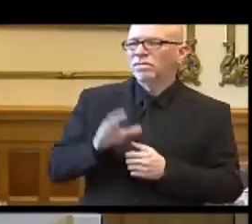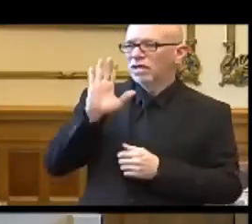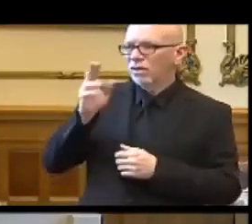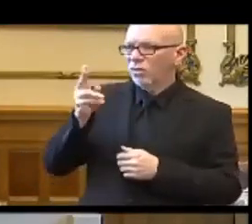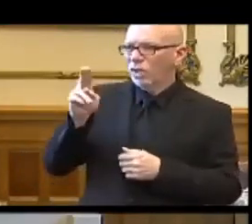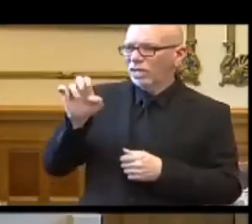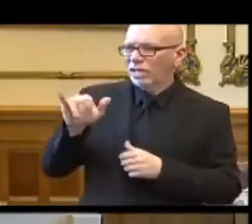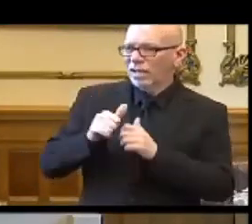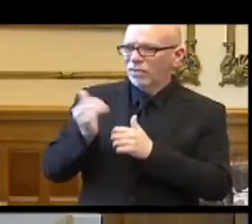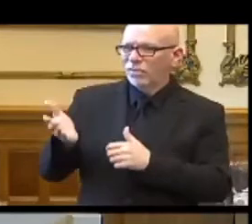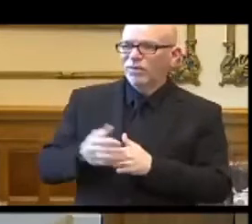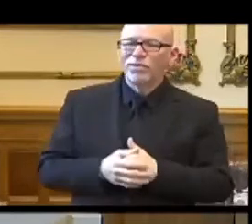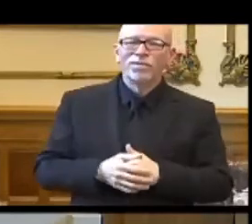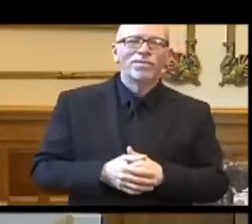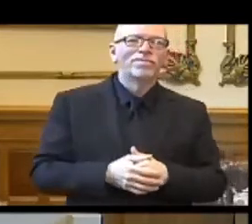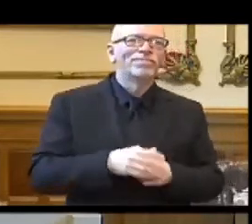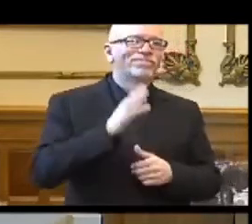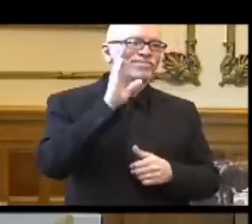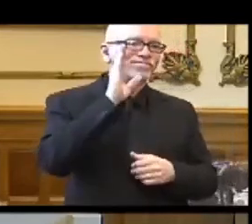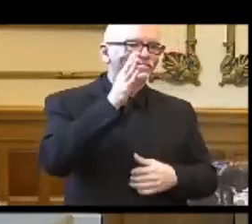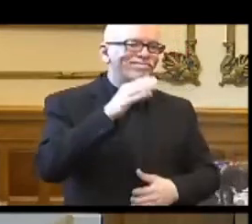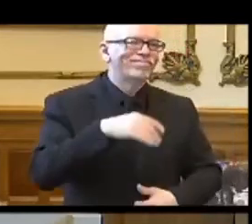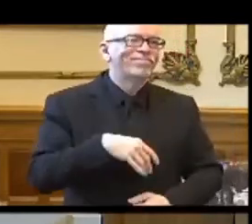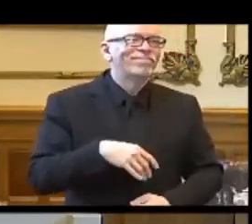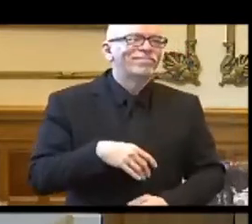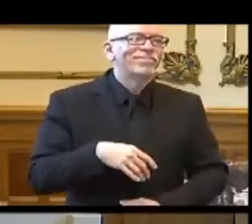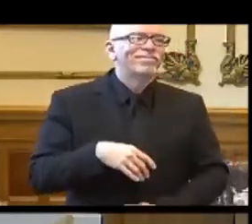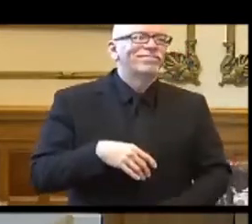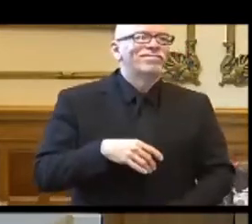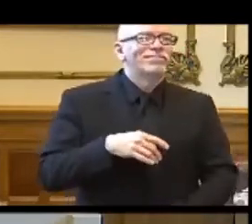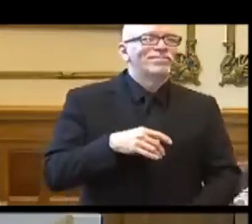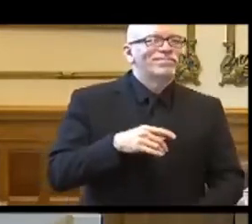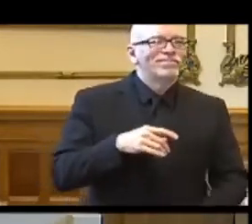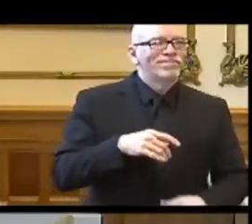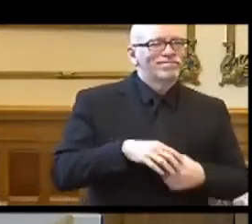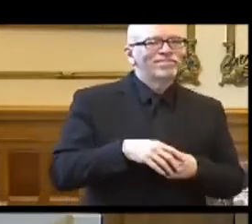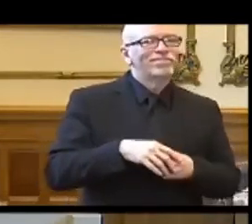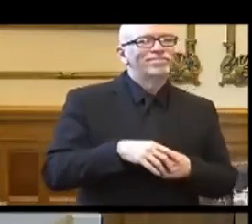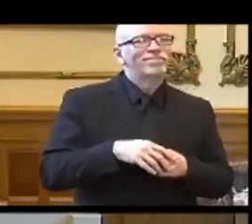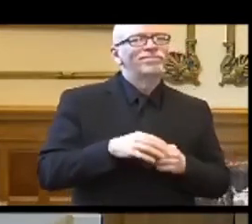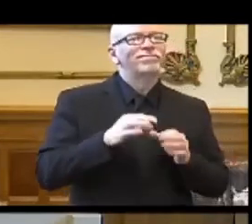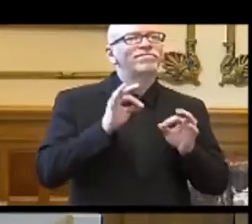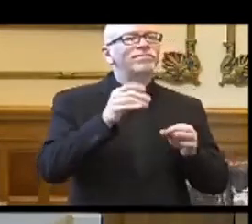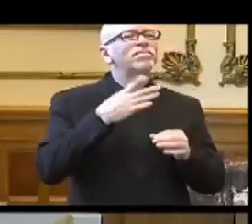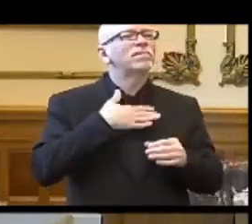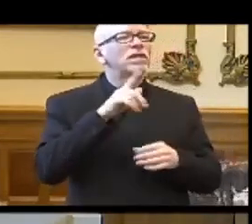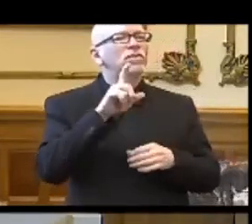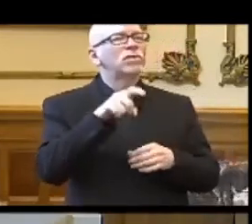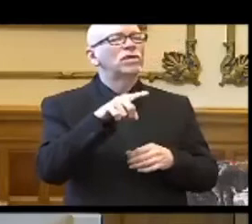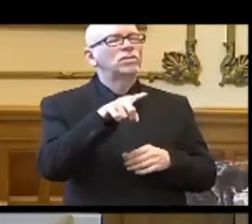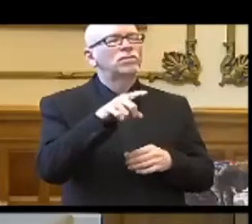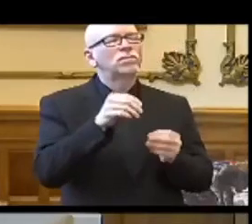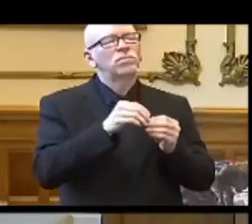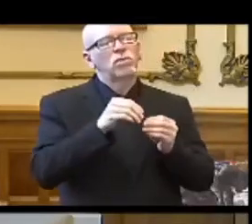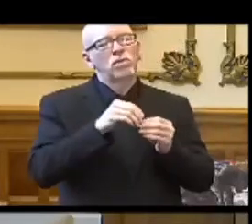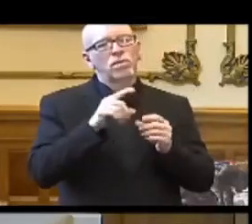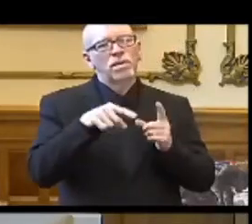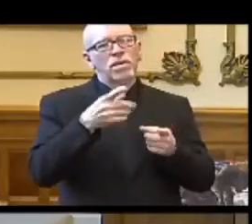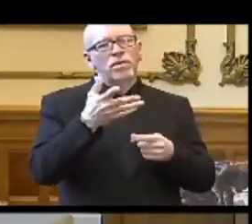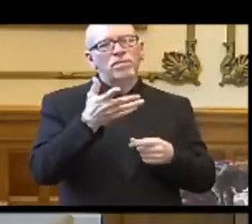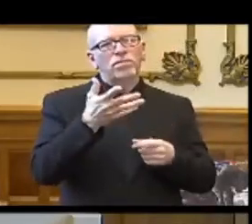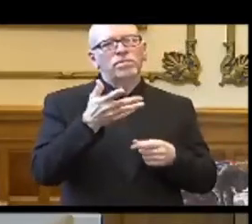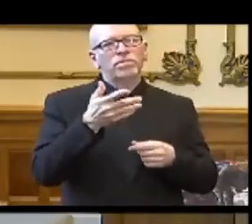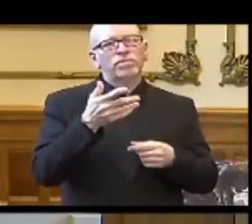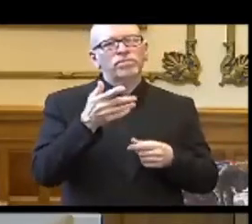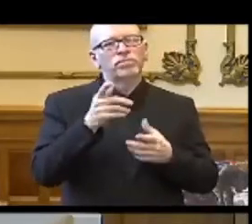Whitney. How are you? Hello, doing great. Hope you are as well. My question comes more about what